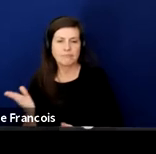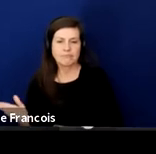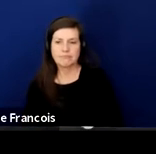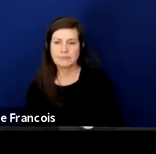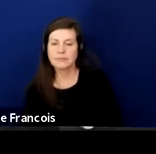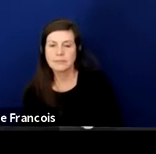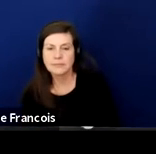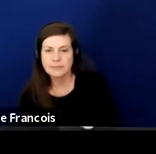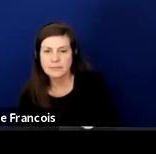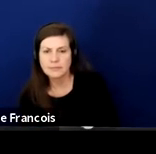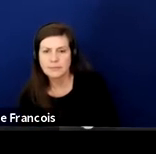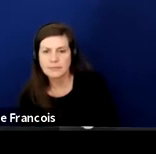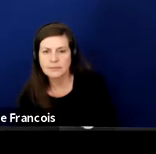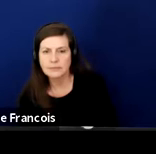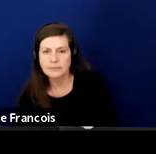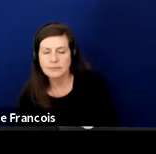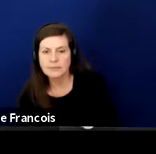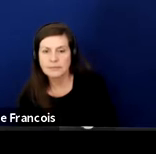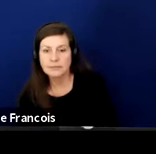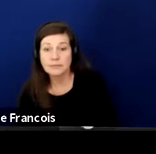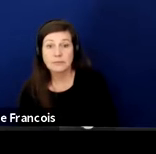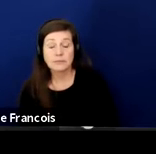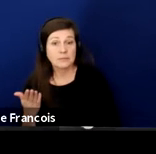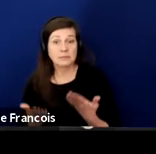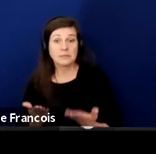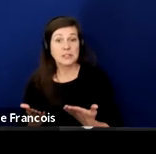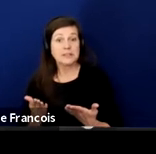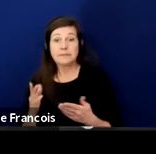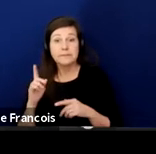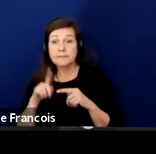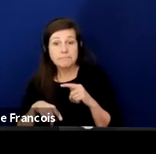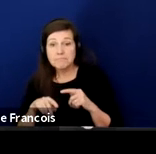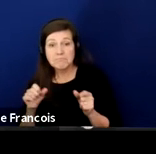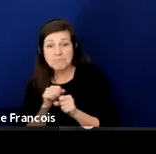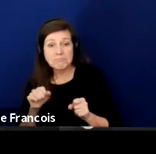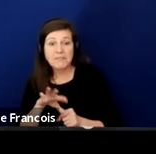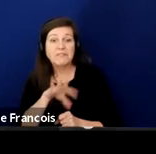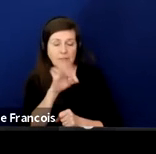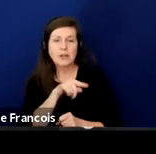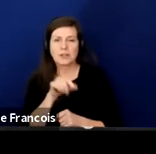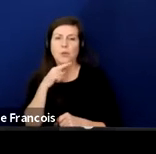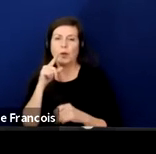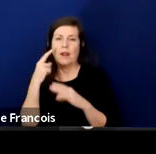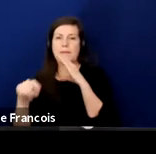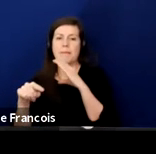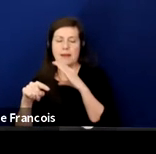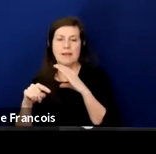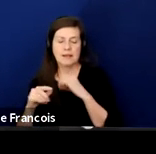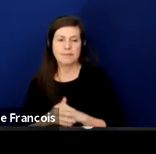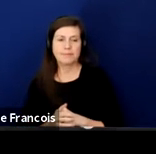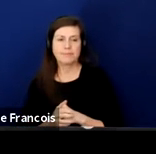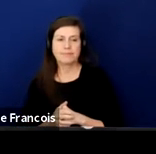www.funka.com/en/involving-users. If you don't find it, then please just drop me an email and I will point you to it. So it's